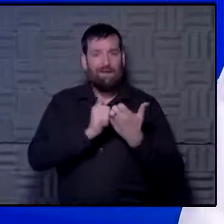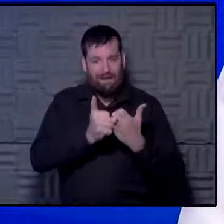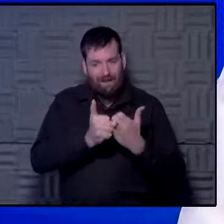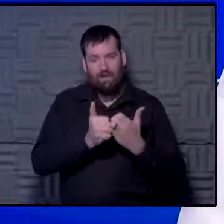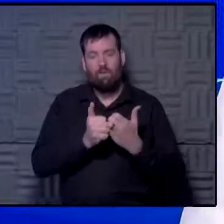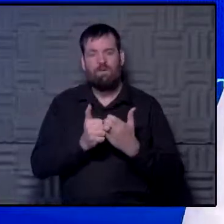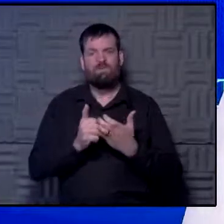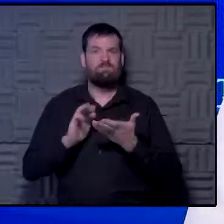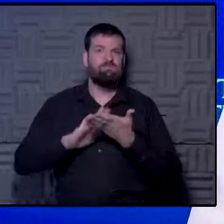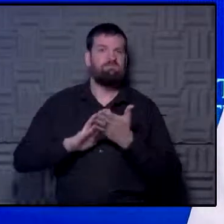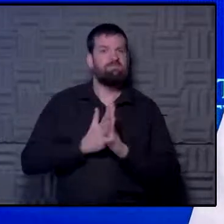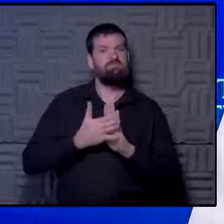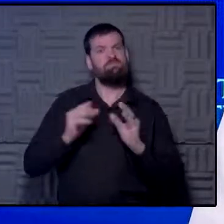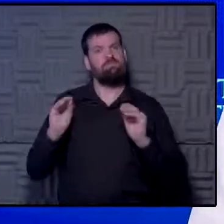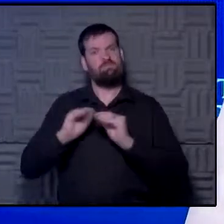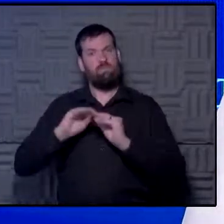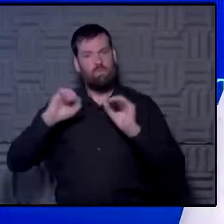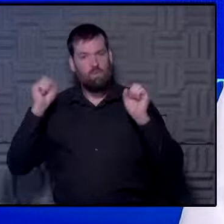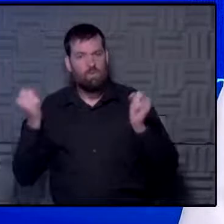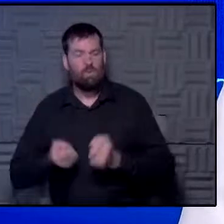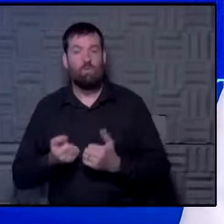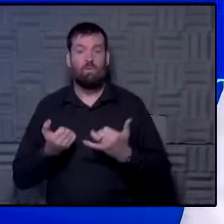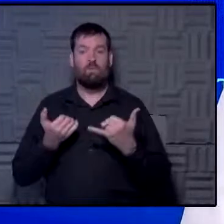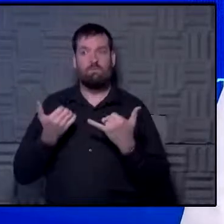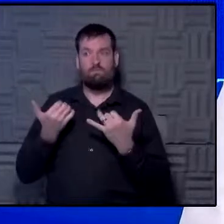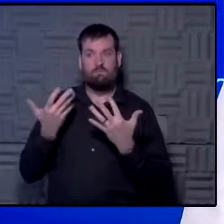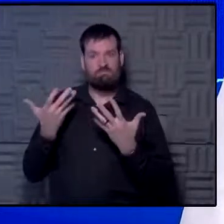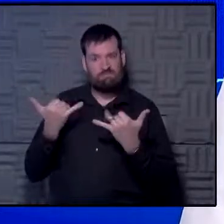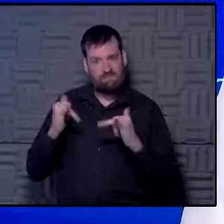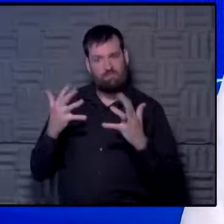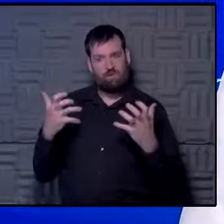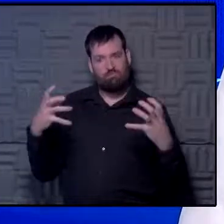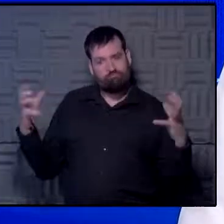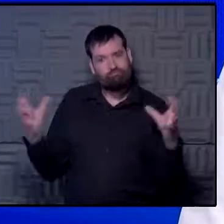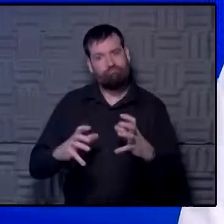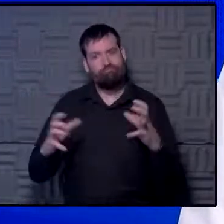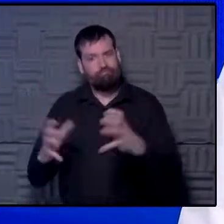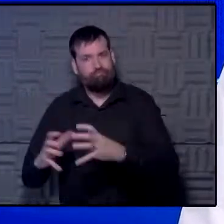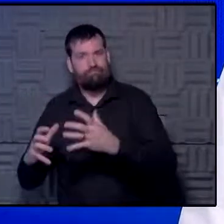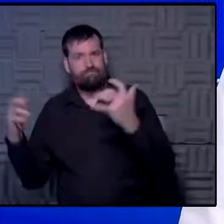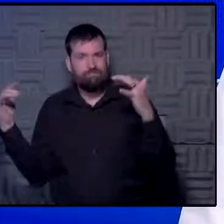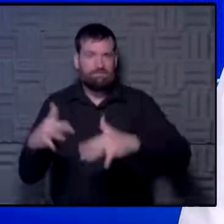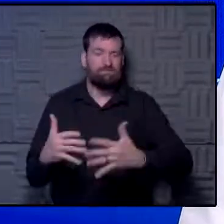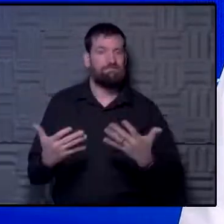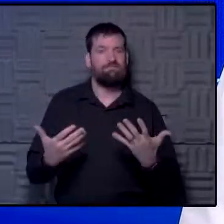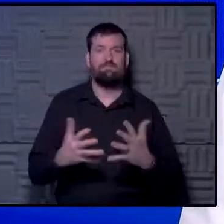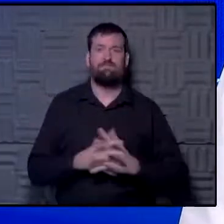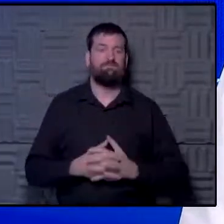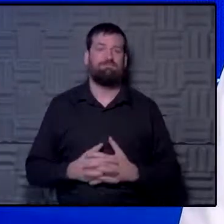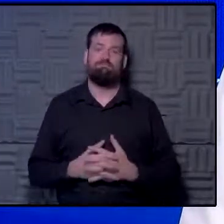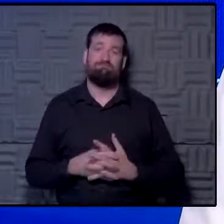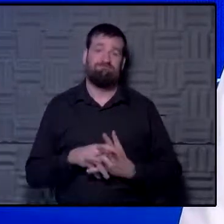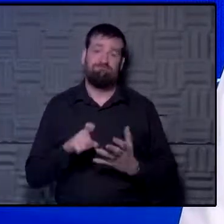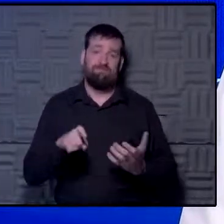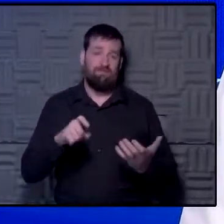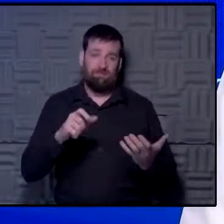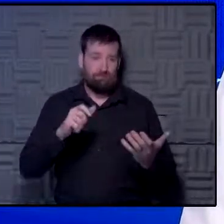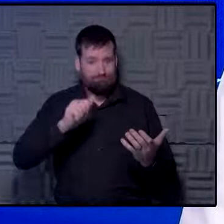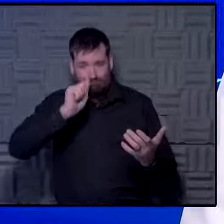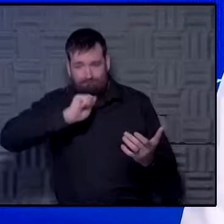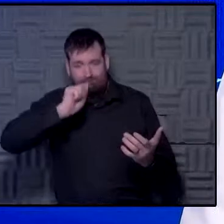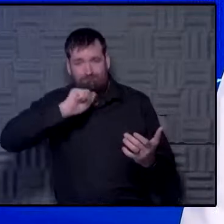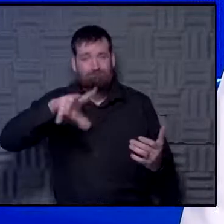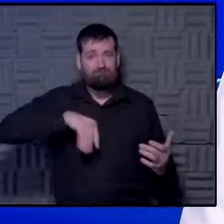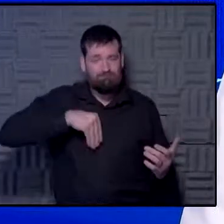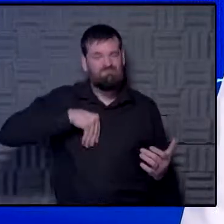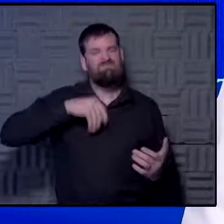things get colder and people move inside, they still want to gather, et cetera, and be in big group gatherings. We just got to face it. We have